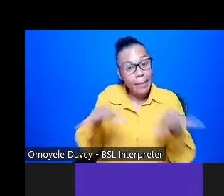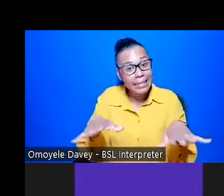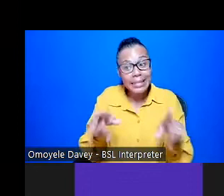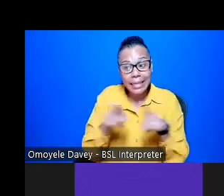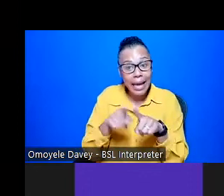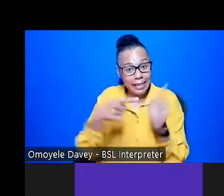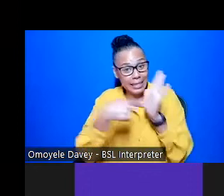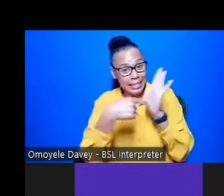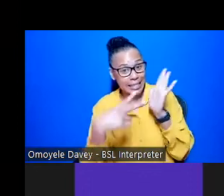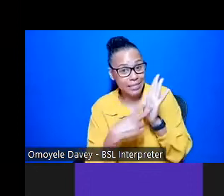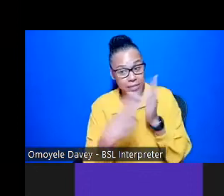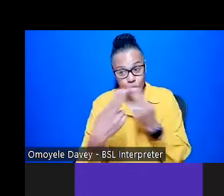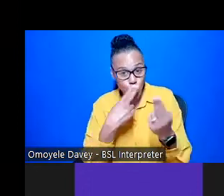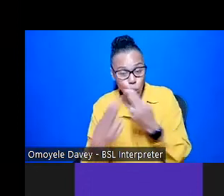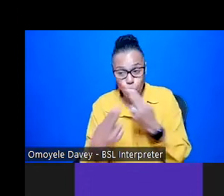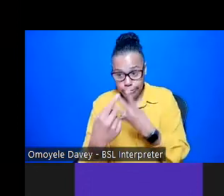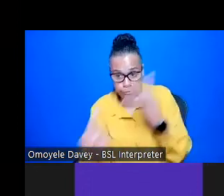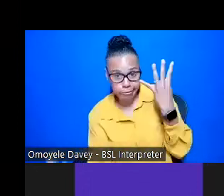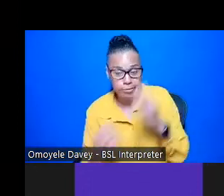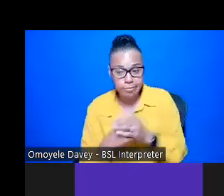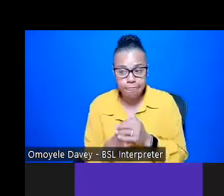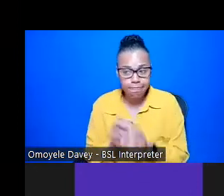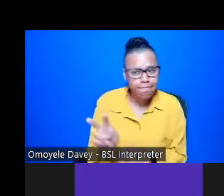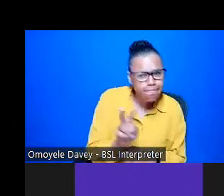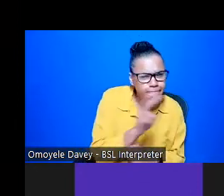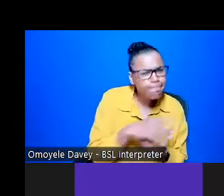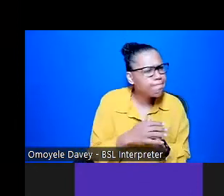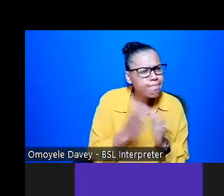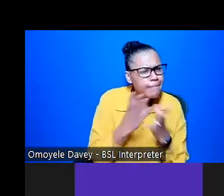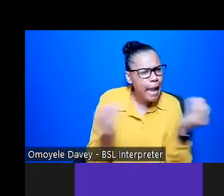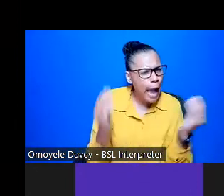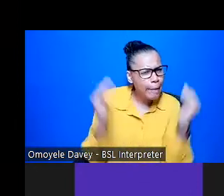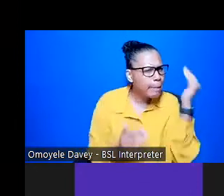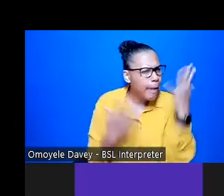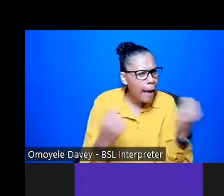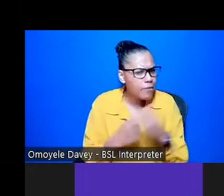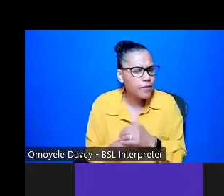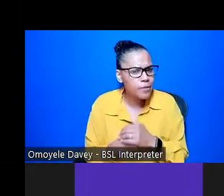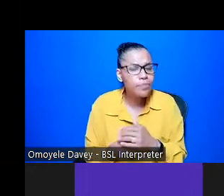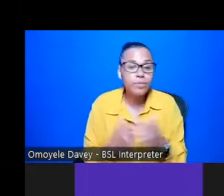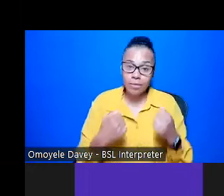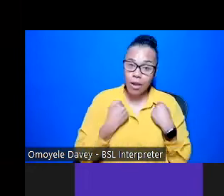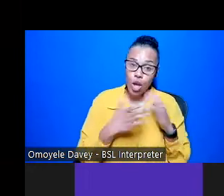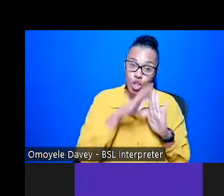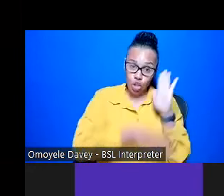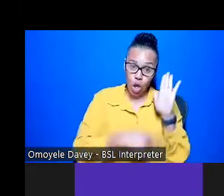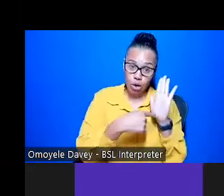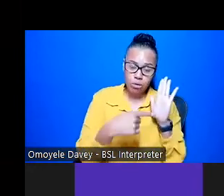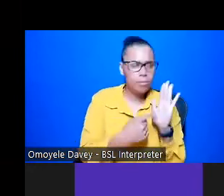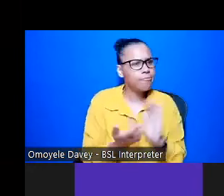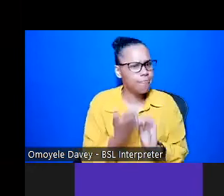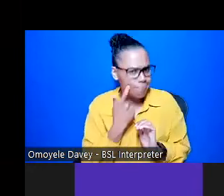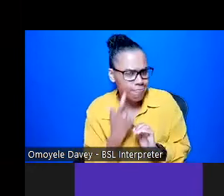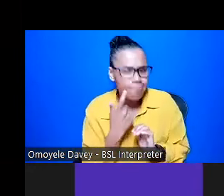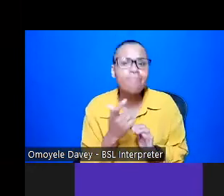primetime TV. The Sporting Equals Charter is a simple yet effective framework which enables us to